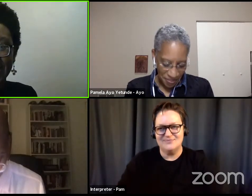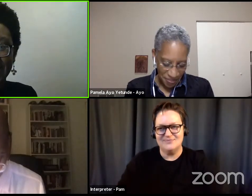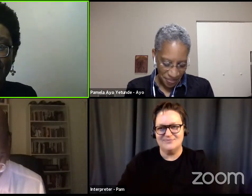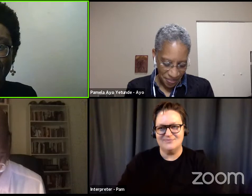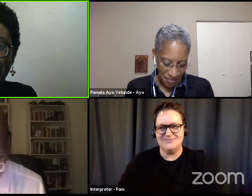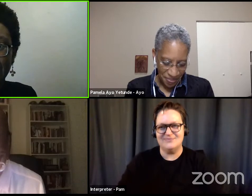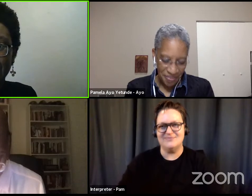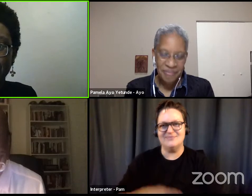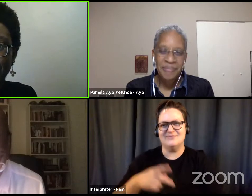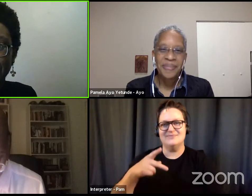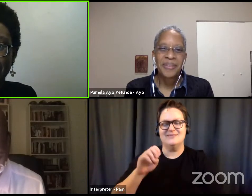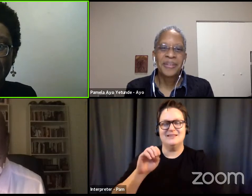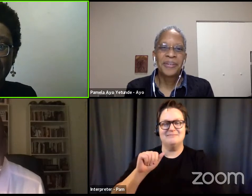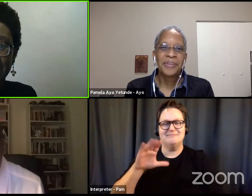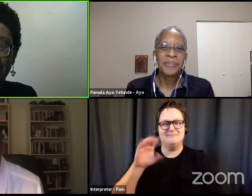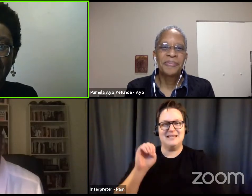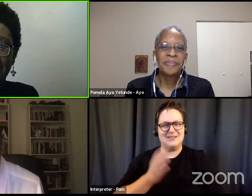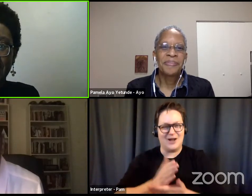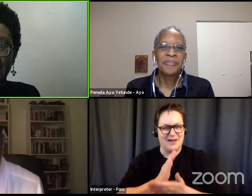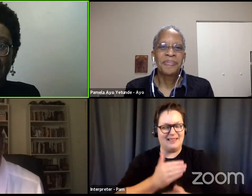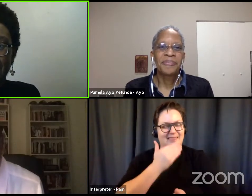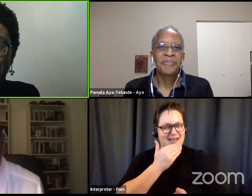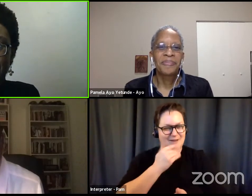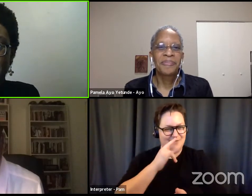All right, thank you for that. We'll invite